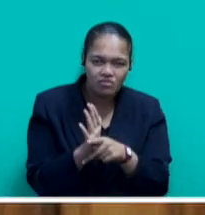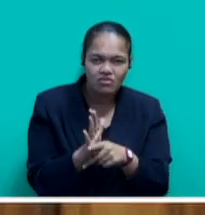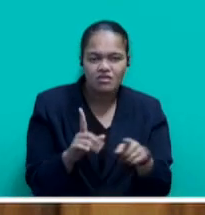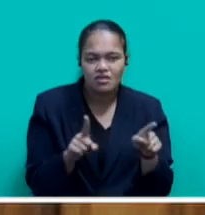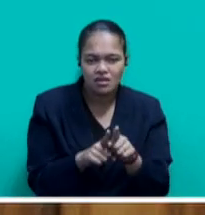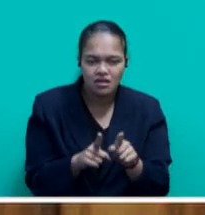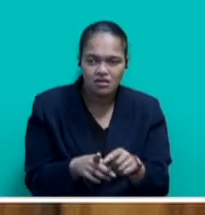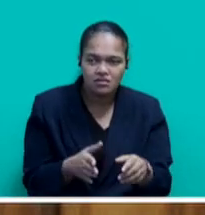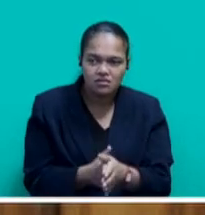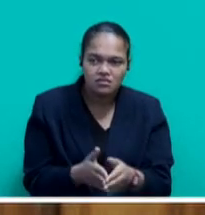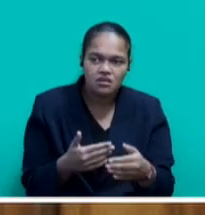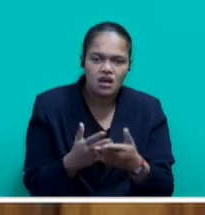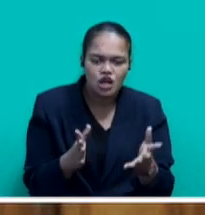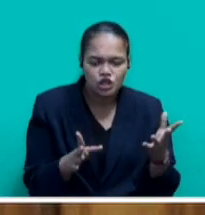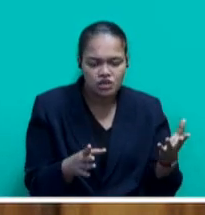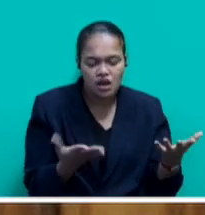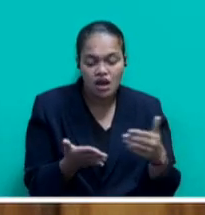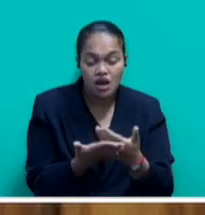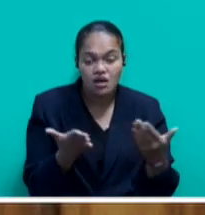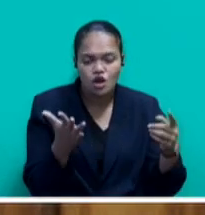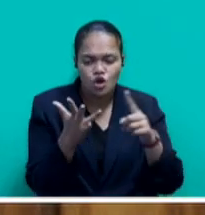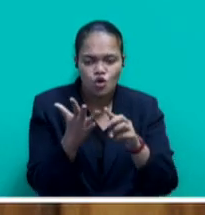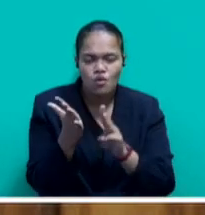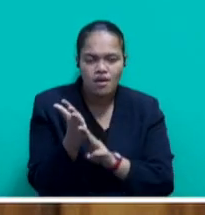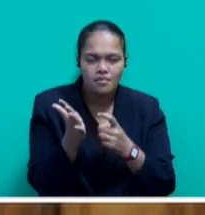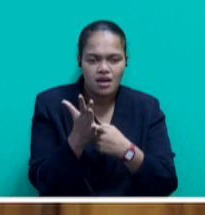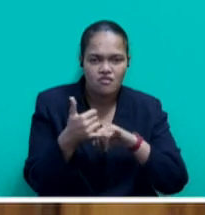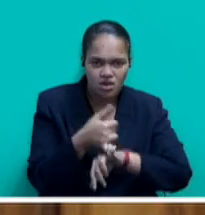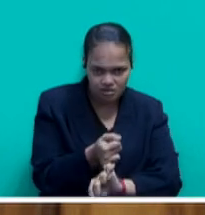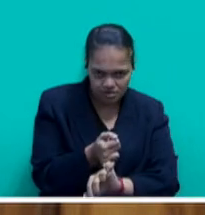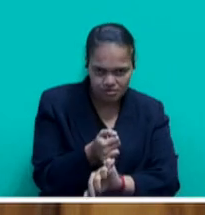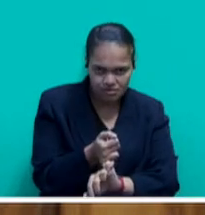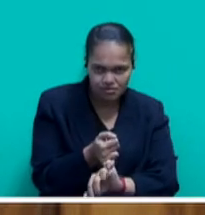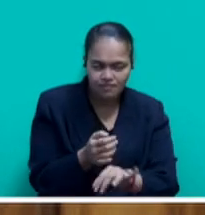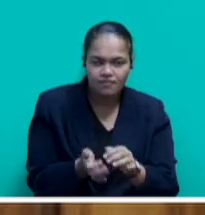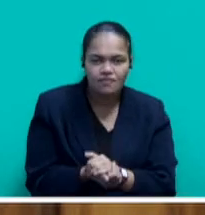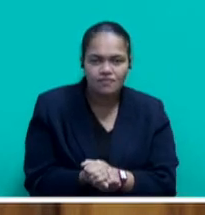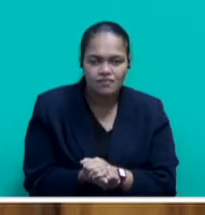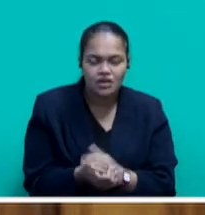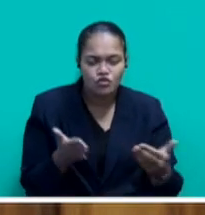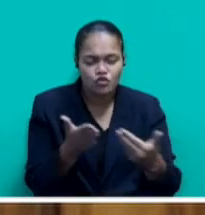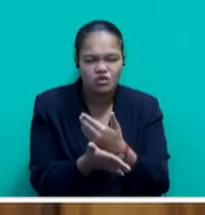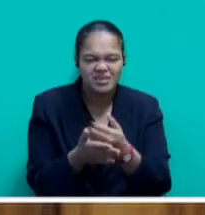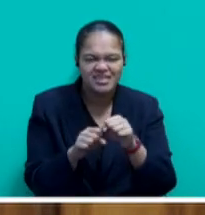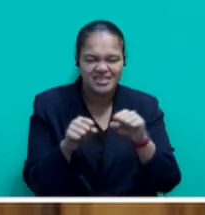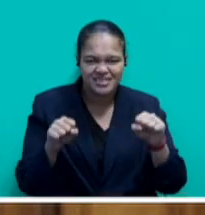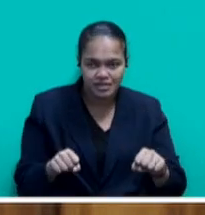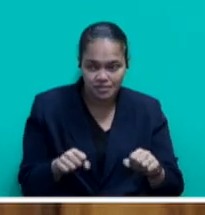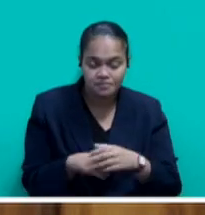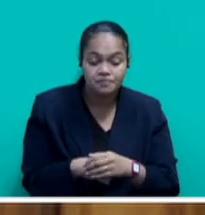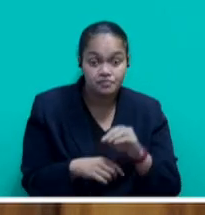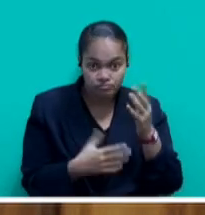Open Merit Recruitment System, OMRS, to reform the recruitment system in the civil service. Indeed, Mr. Speaker,